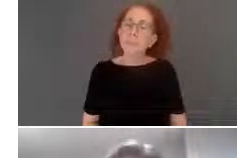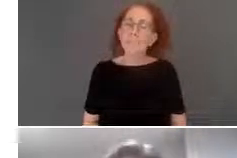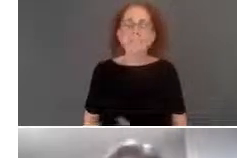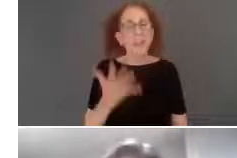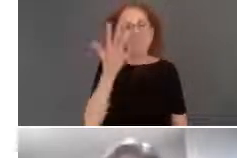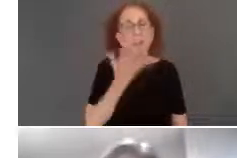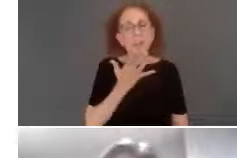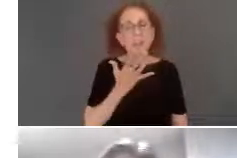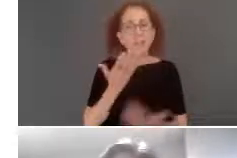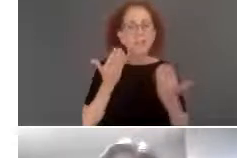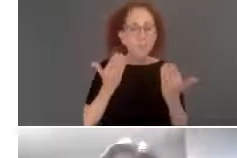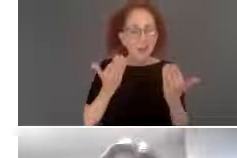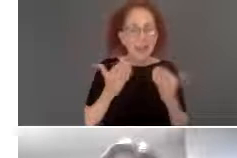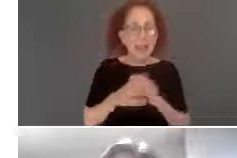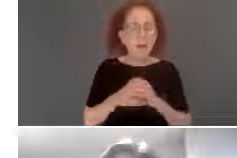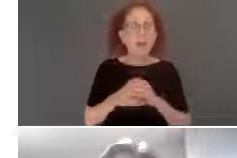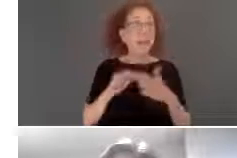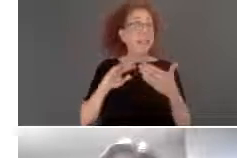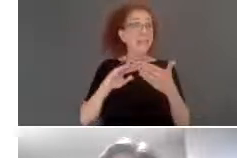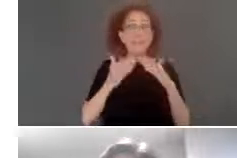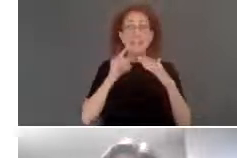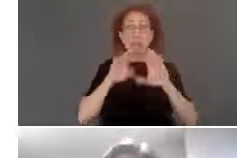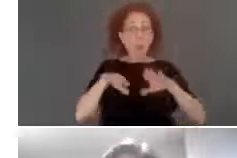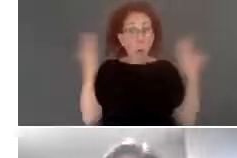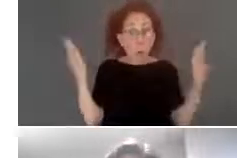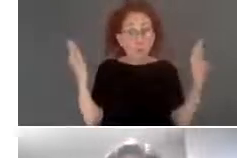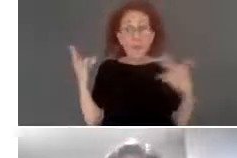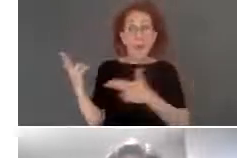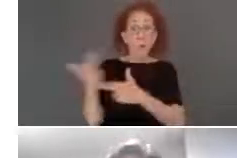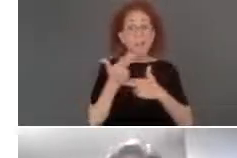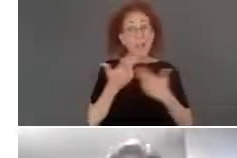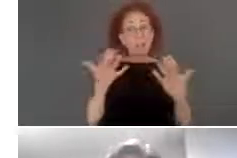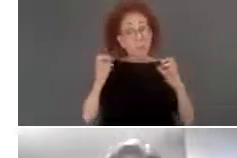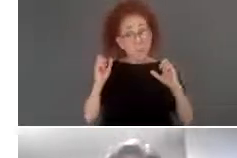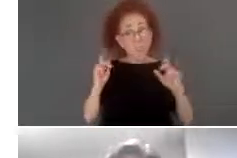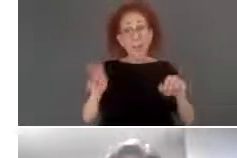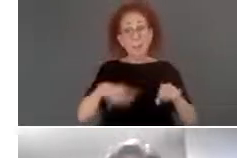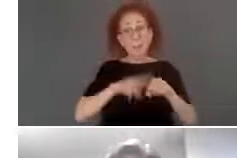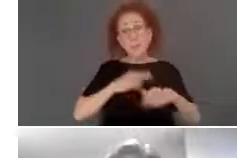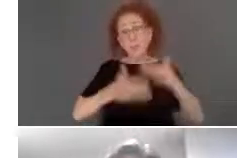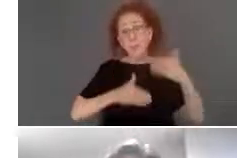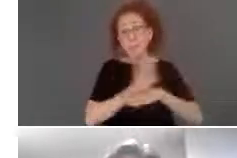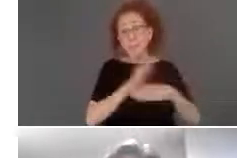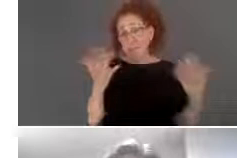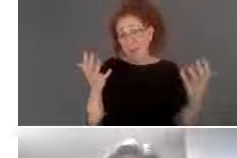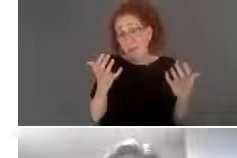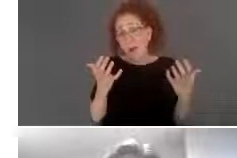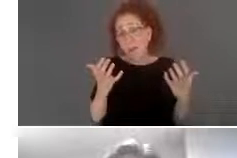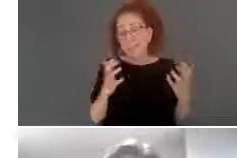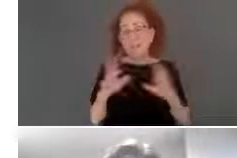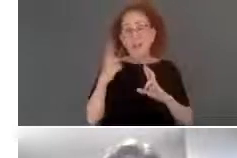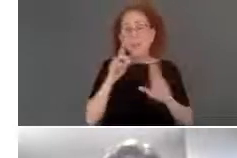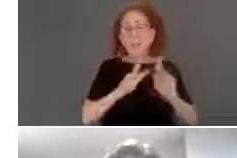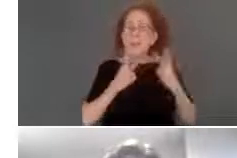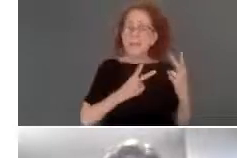unfortunately, you know, right now, the city is open and hotels, they want to go back to normal. They want to open up for tourism.